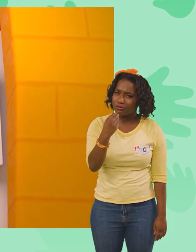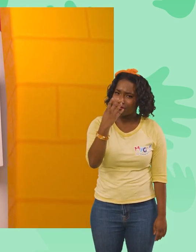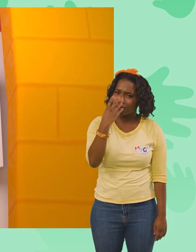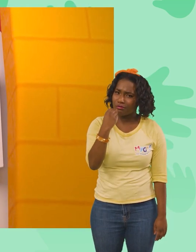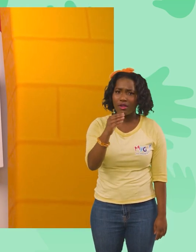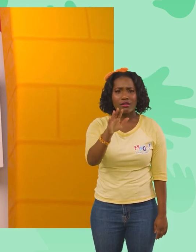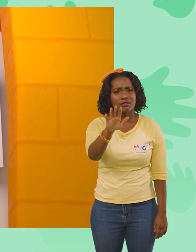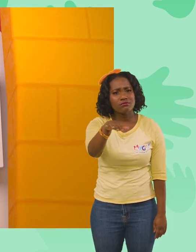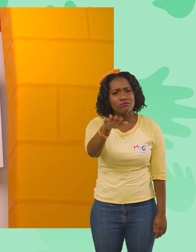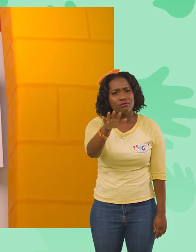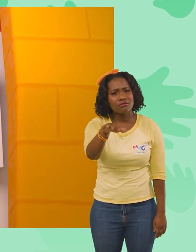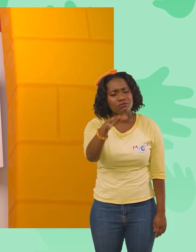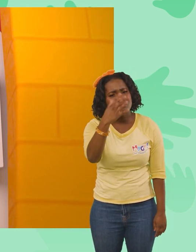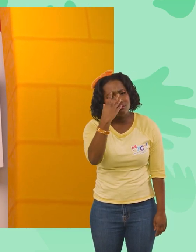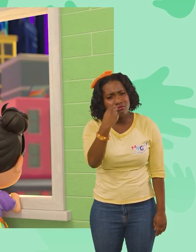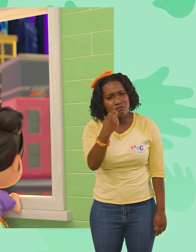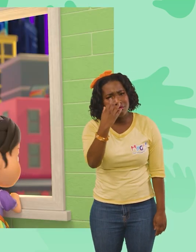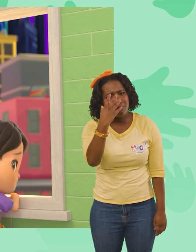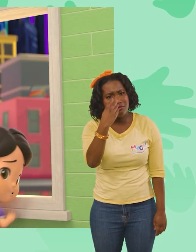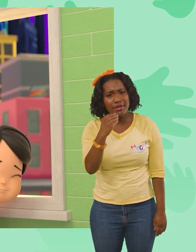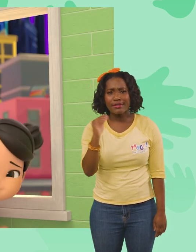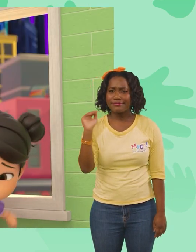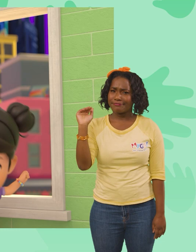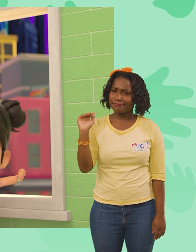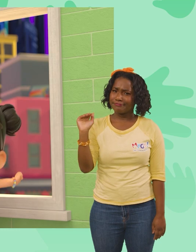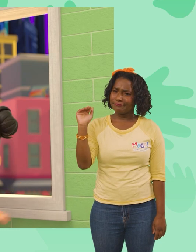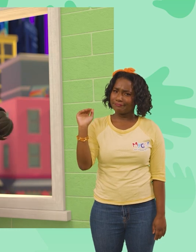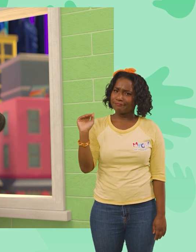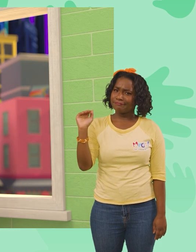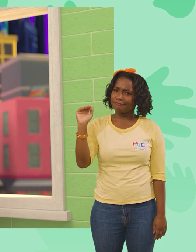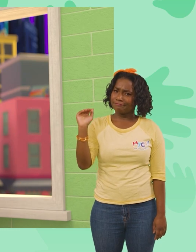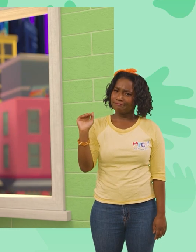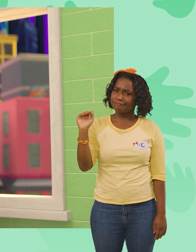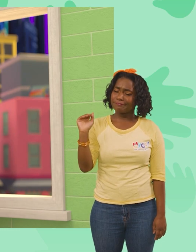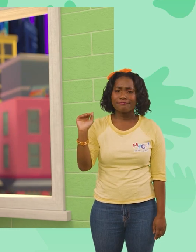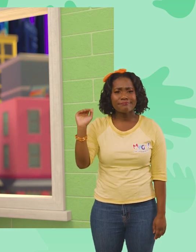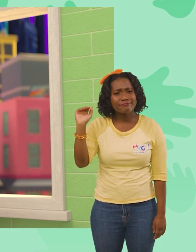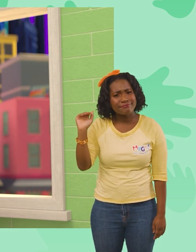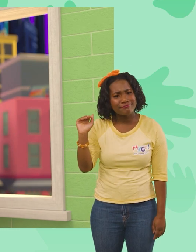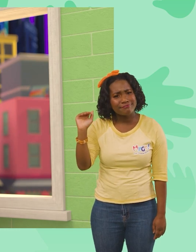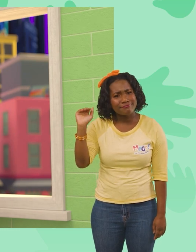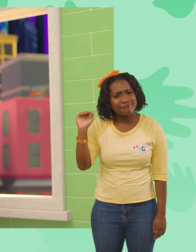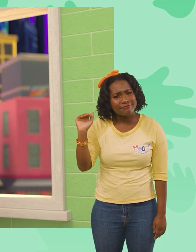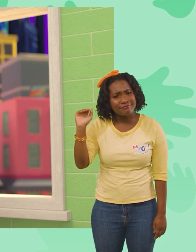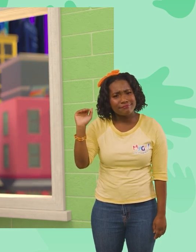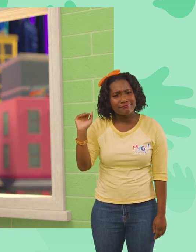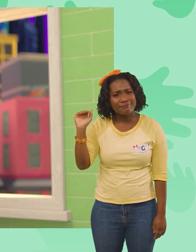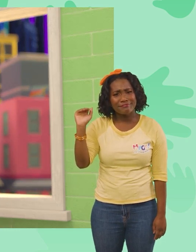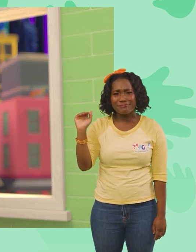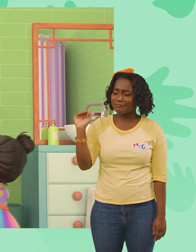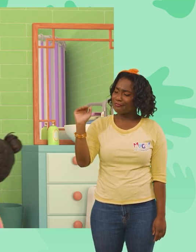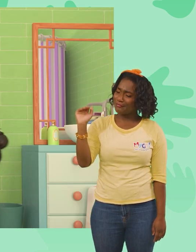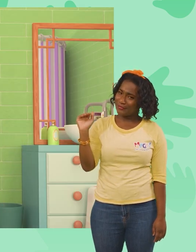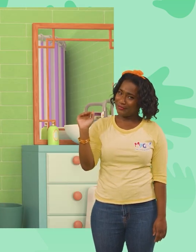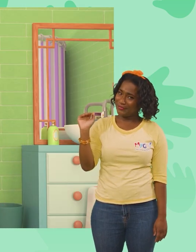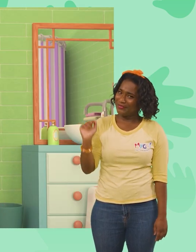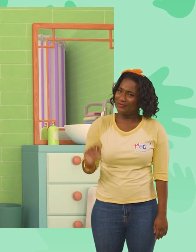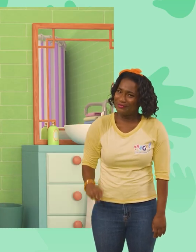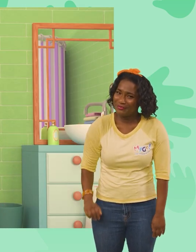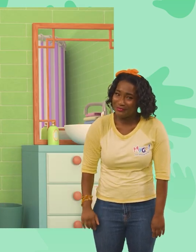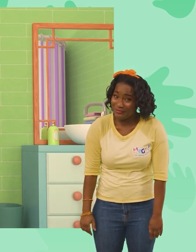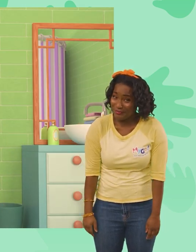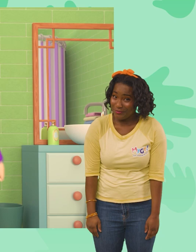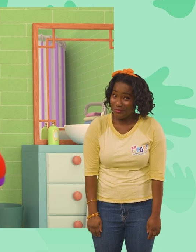Are you sleepy? Are you sleepy, little one? Little one.